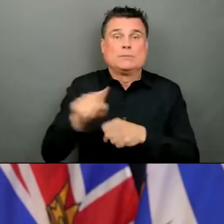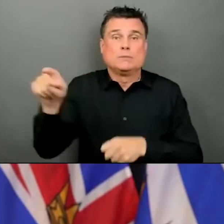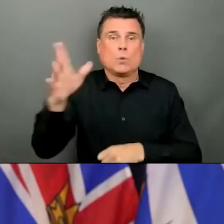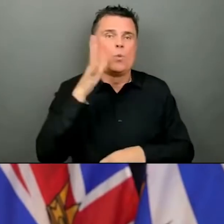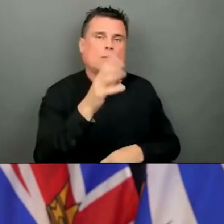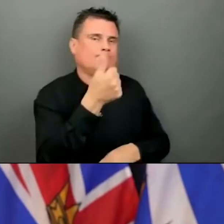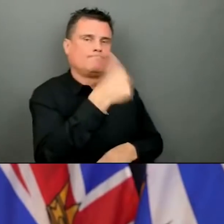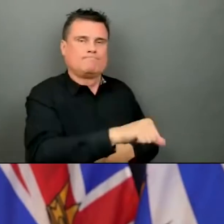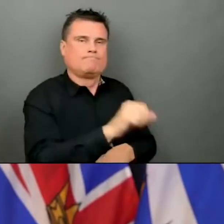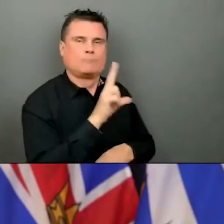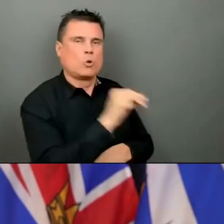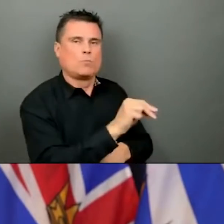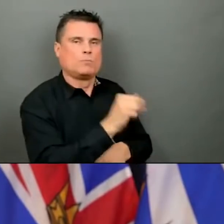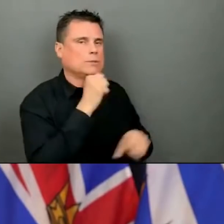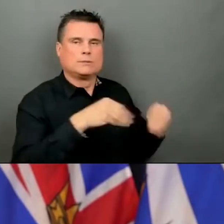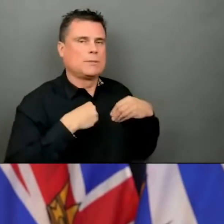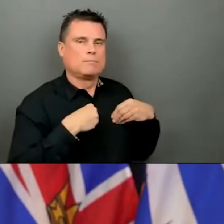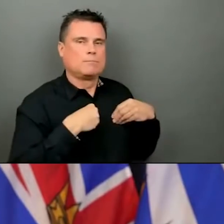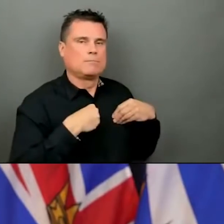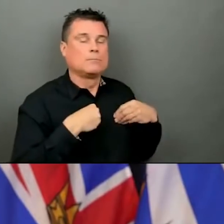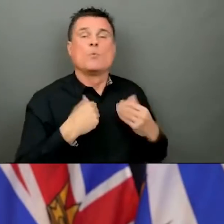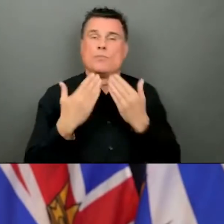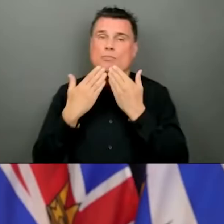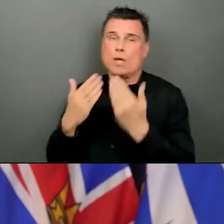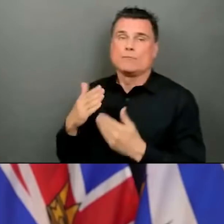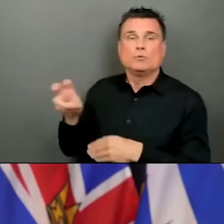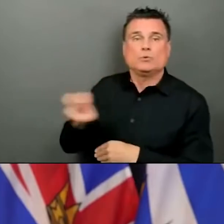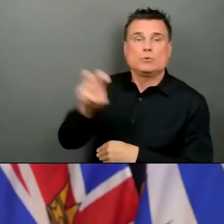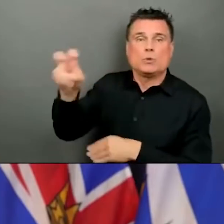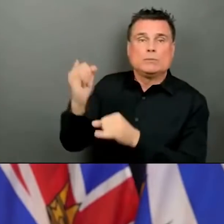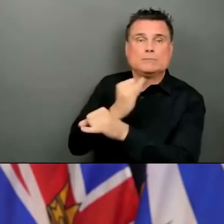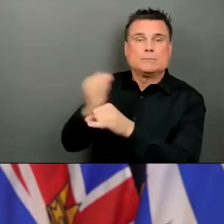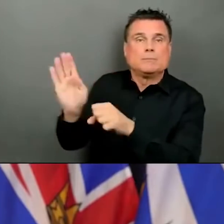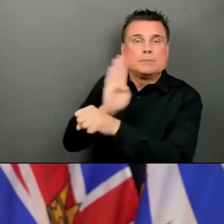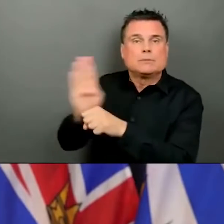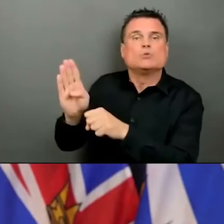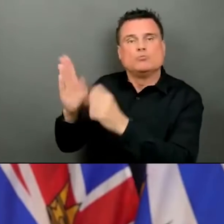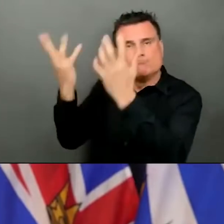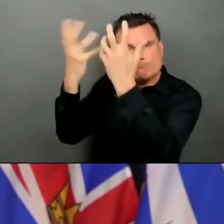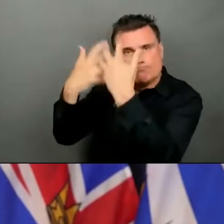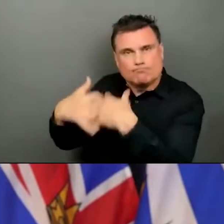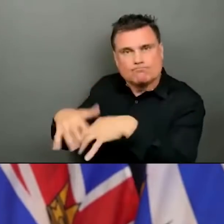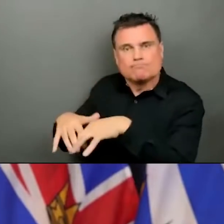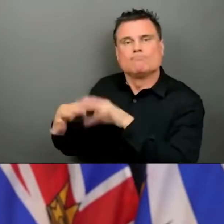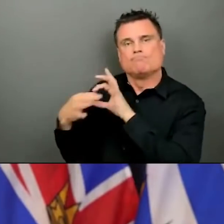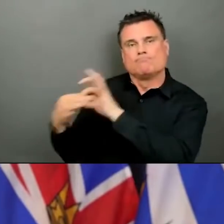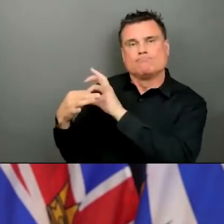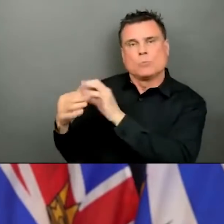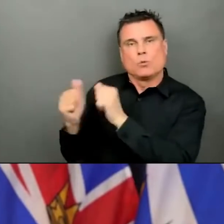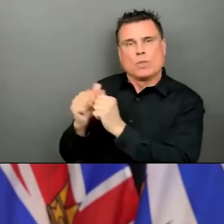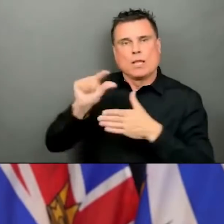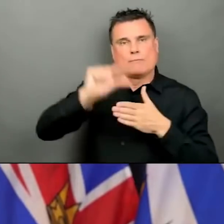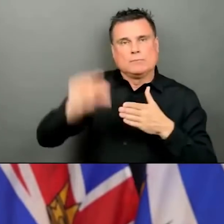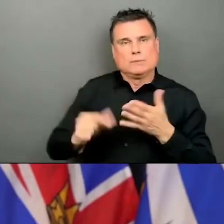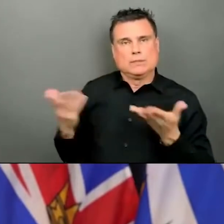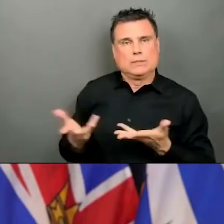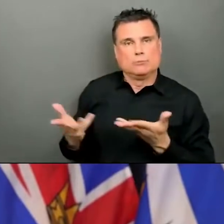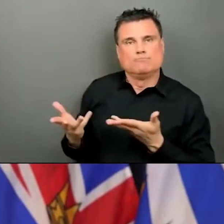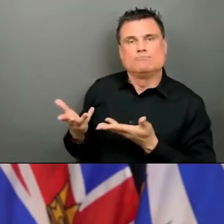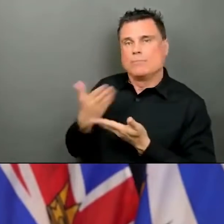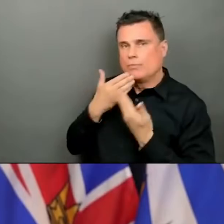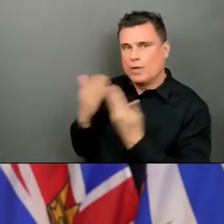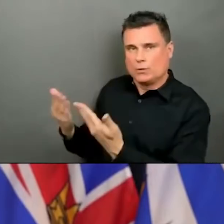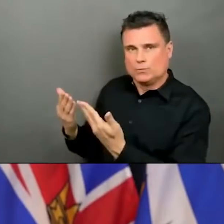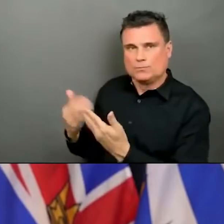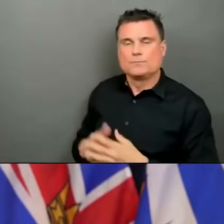working with government and with public health to make sure we can achieve this objective. If we can't do it without an order, we're prepared to bring an order